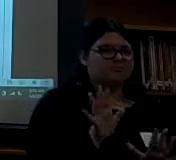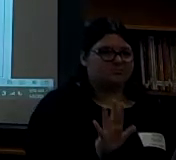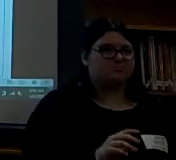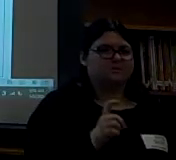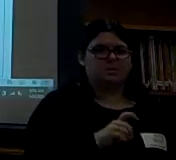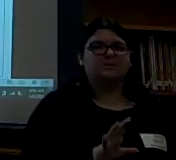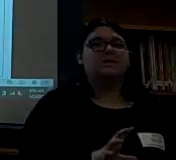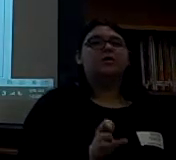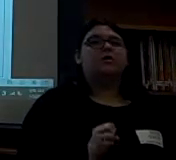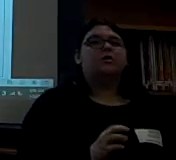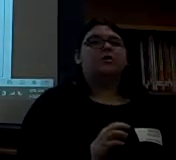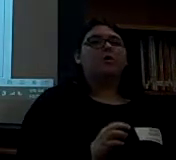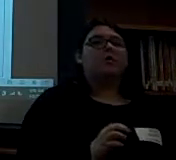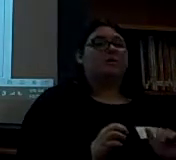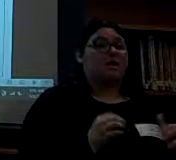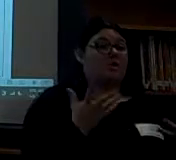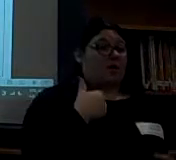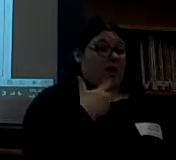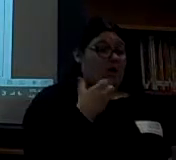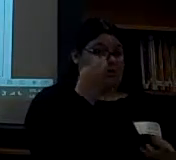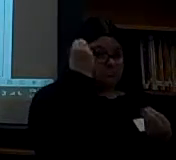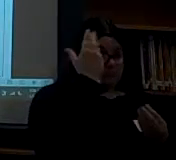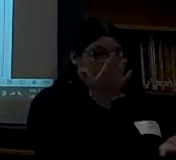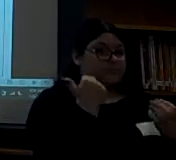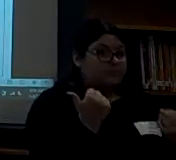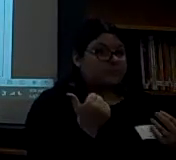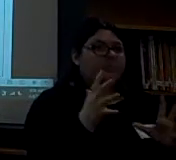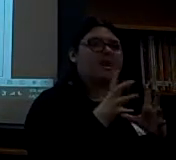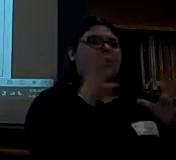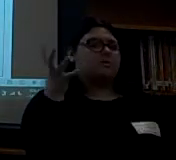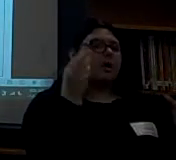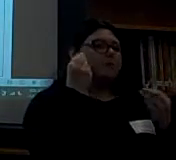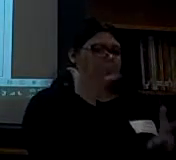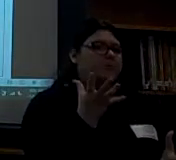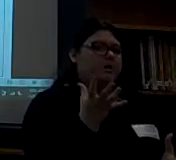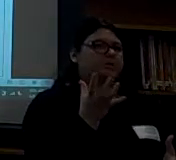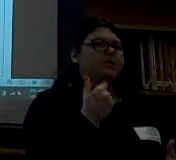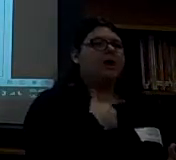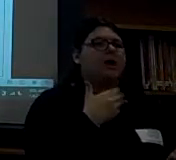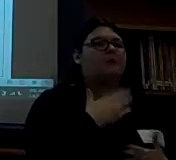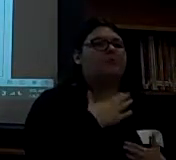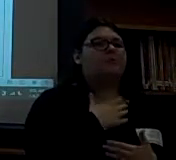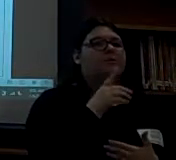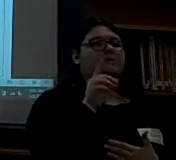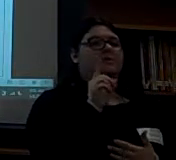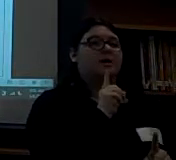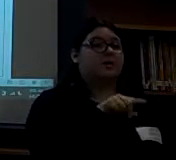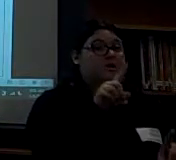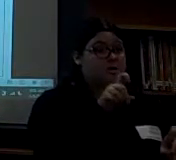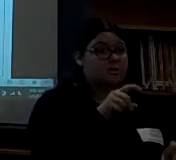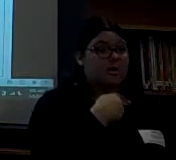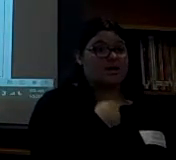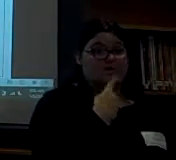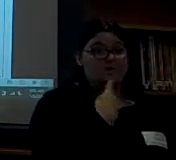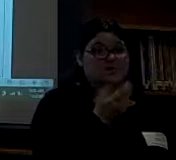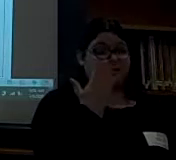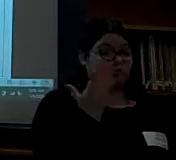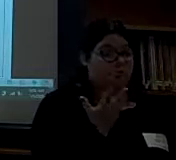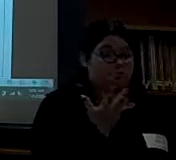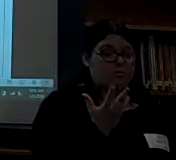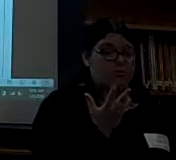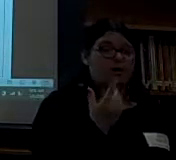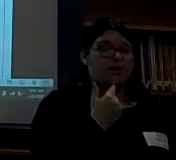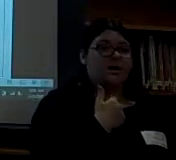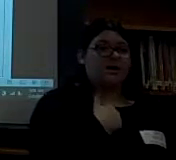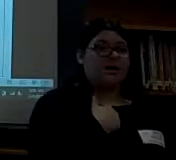So that is what I wanted to tell you today. It was a lot of information. I am happy to answer questions. What I will say is, as